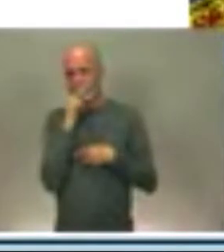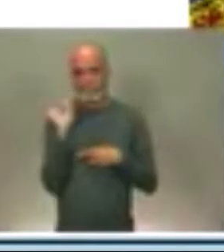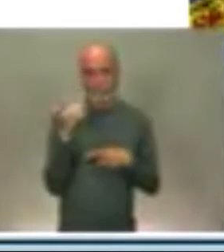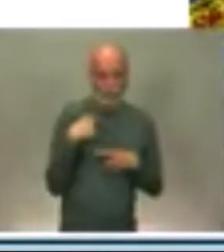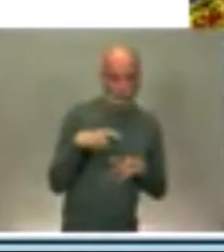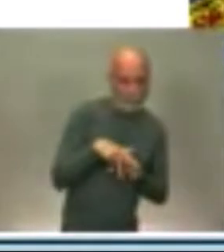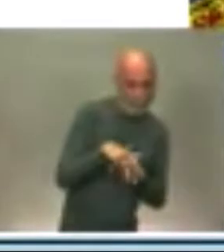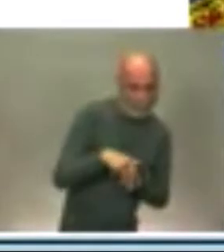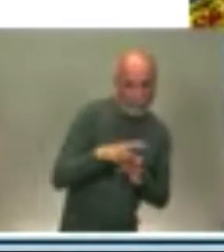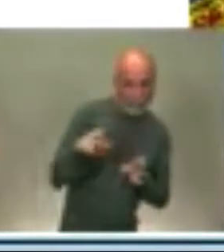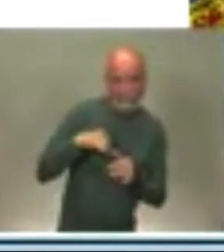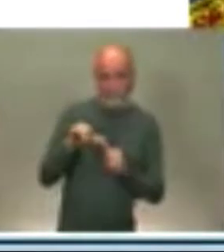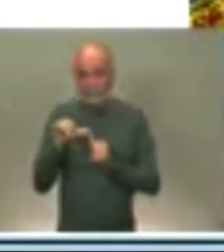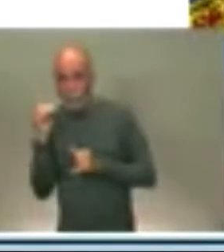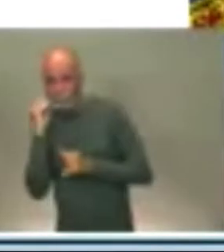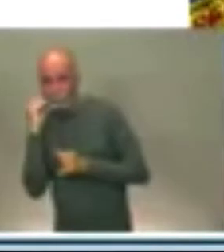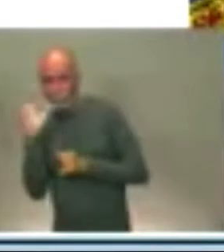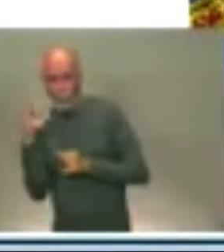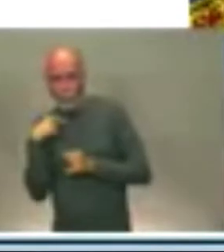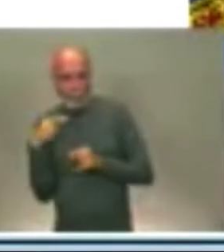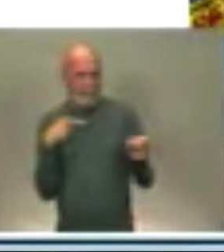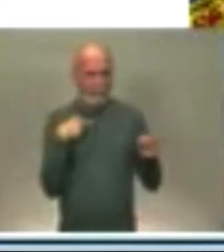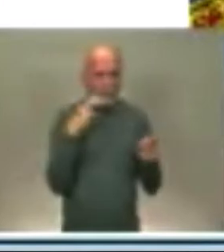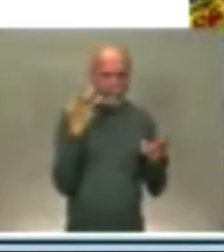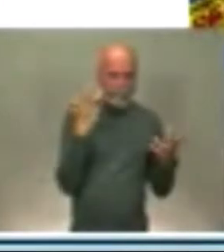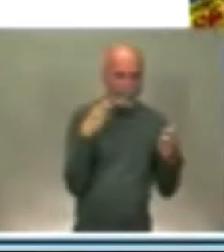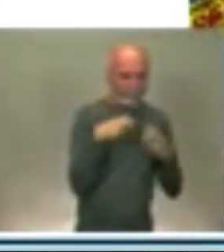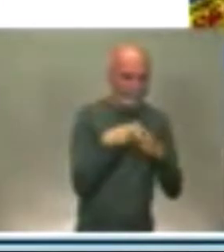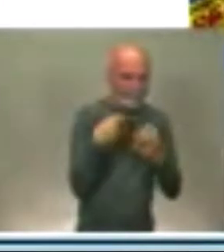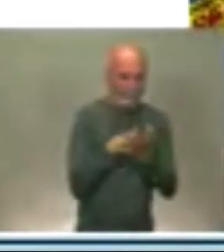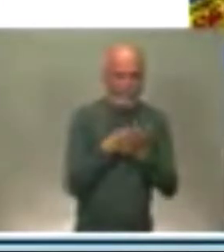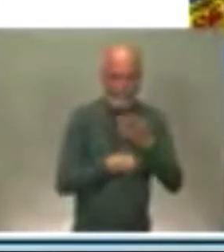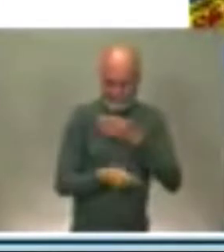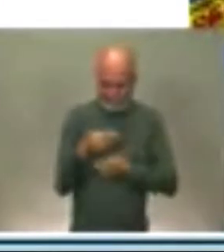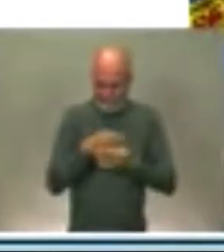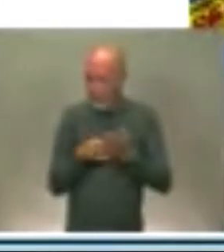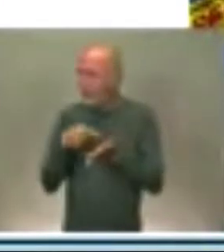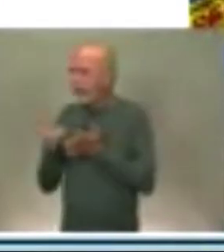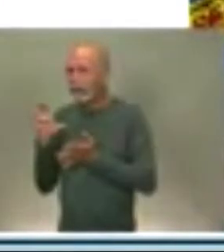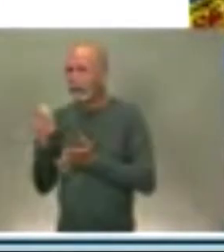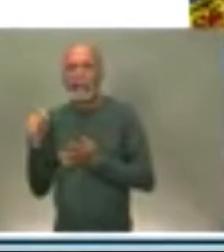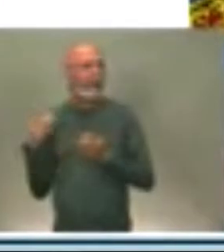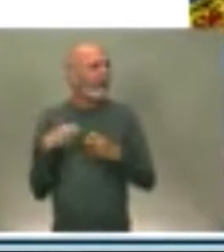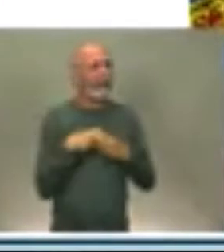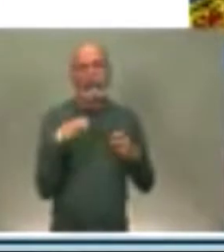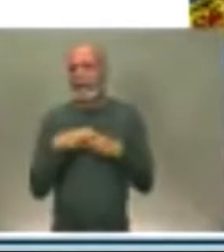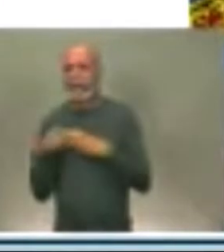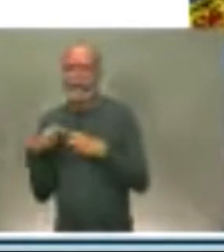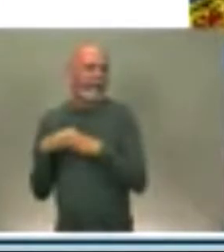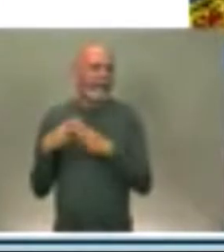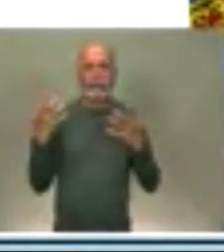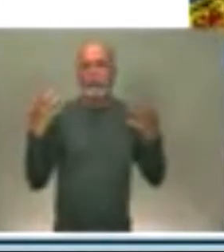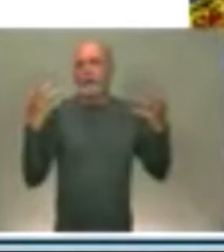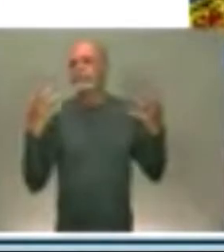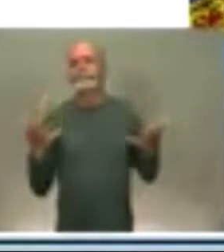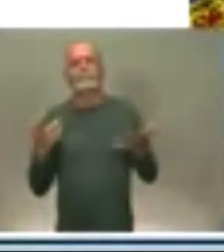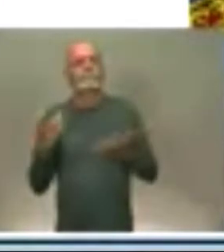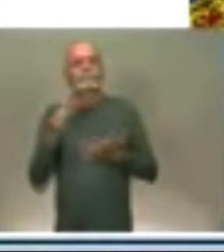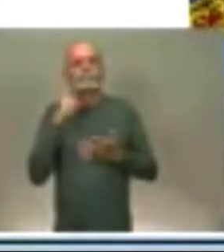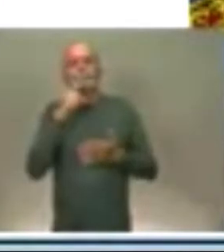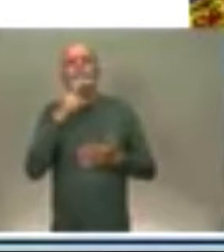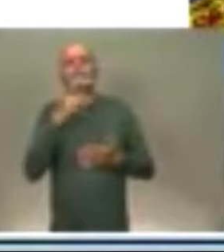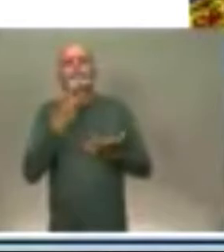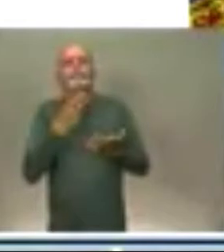and whether or not they have enough money to pay rent. Where are you and your team on the question of paid sick days for